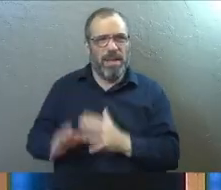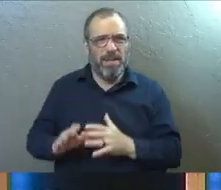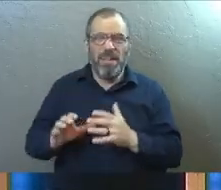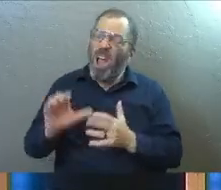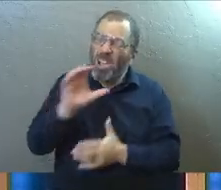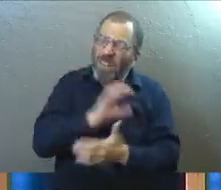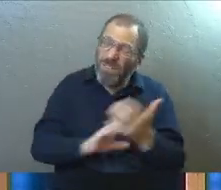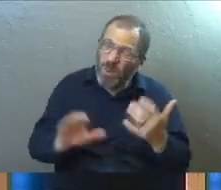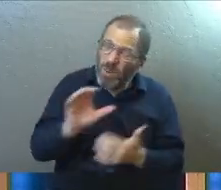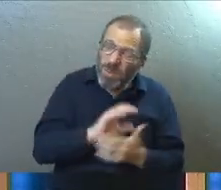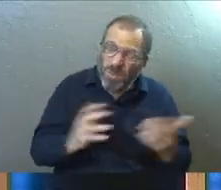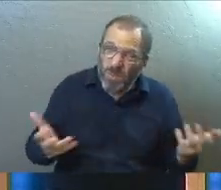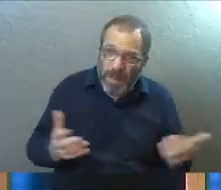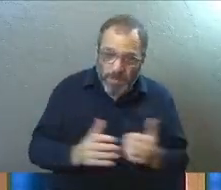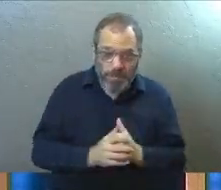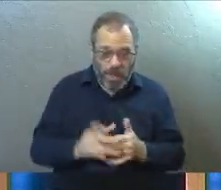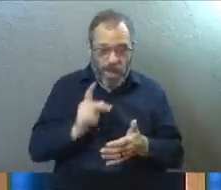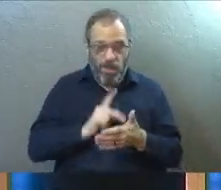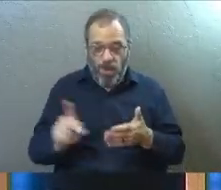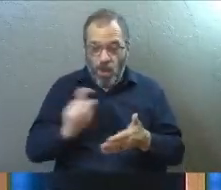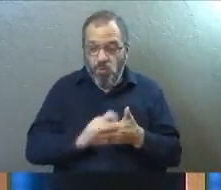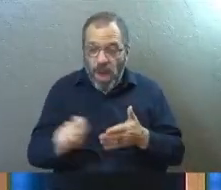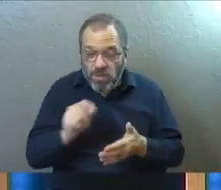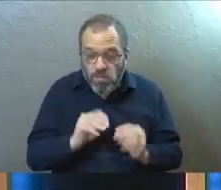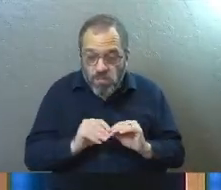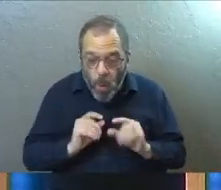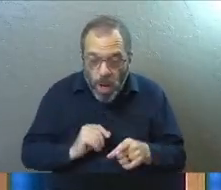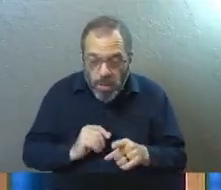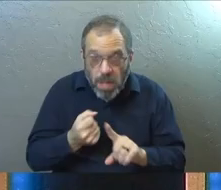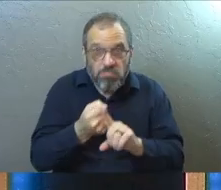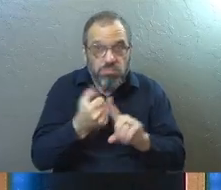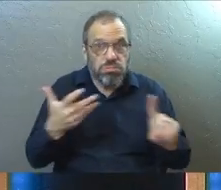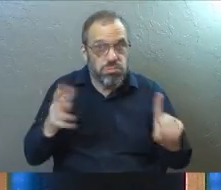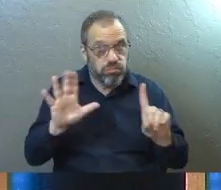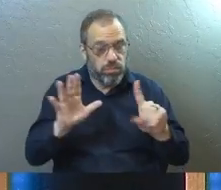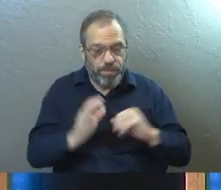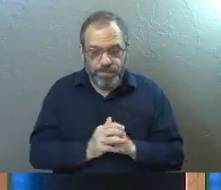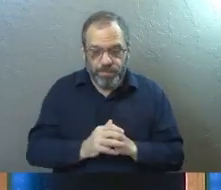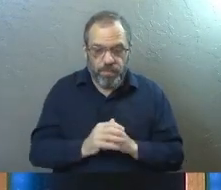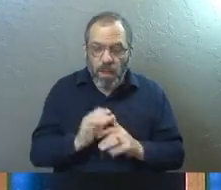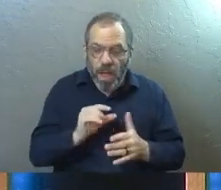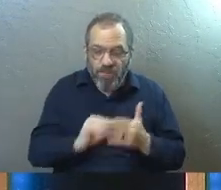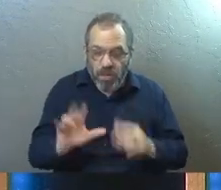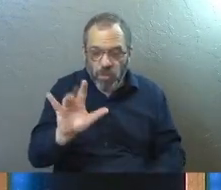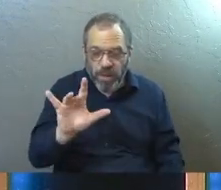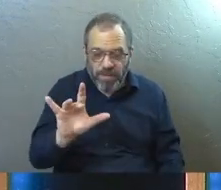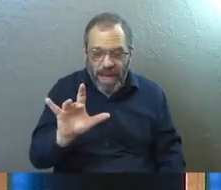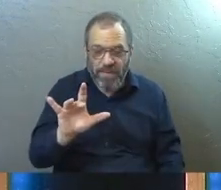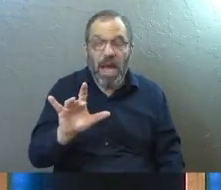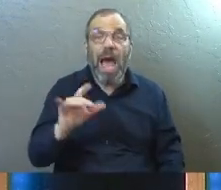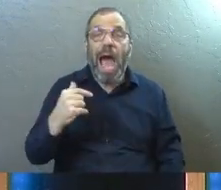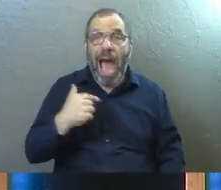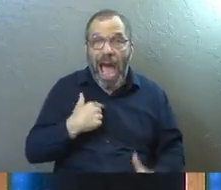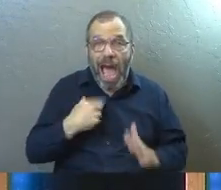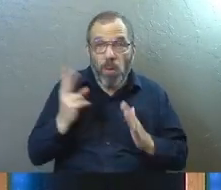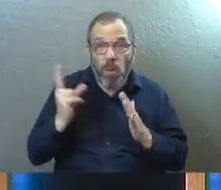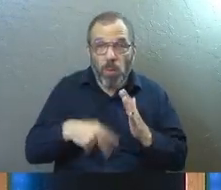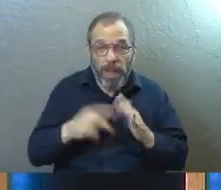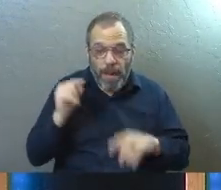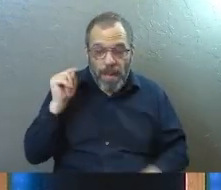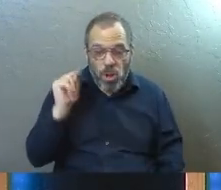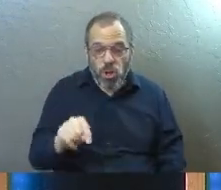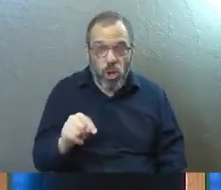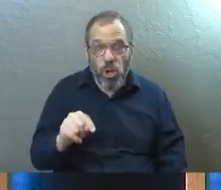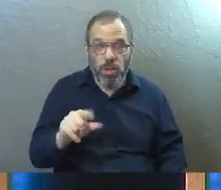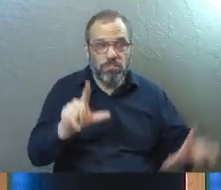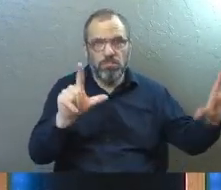on what that life was supposed to look like, Paul continues on and gets very specific. So here's what he says in verse 25. I'm actually going to read this, but I want you to